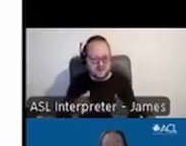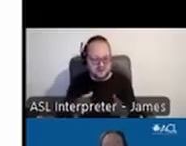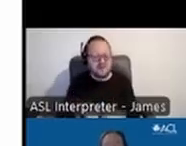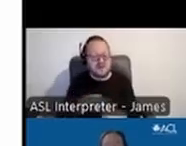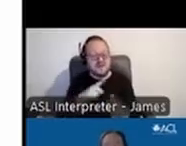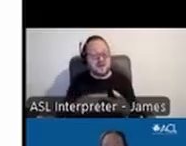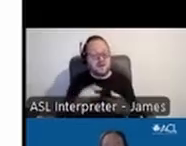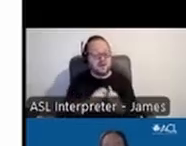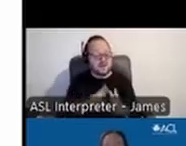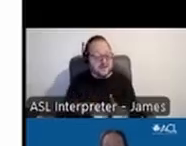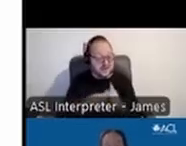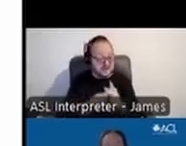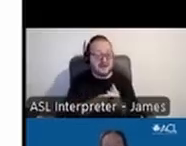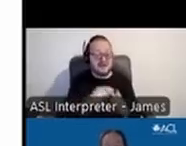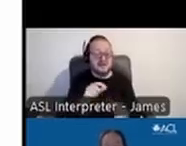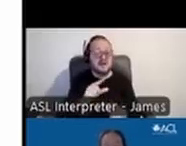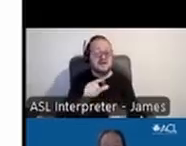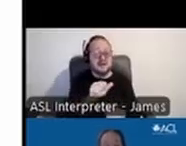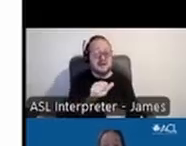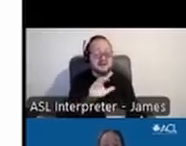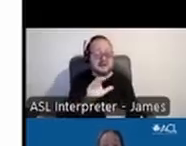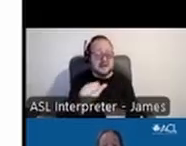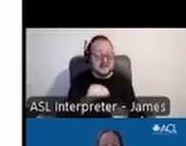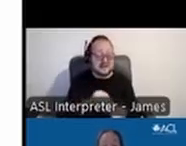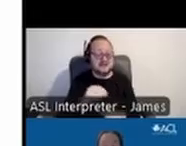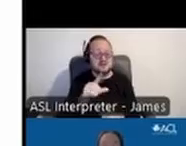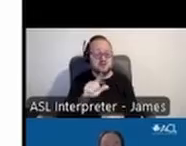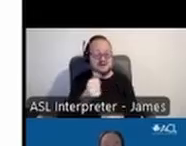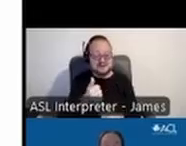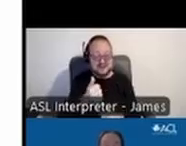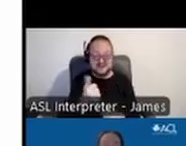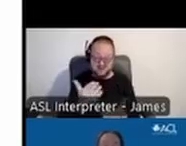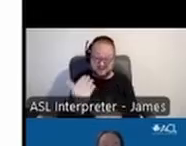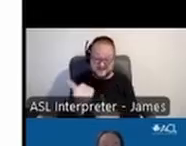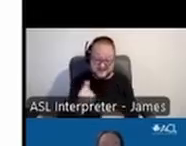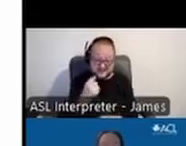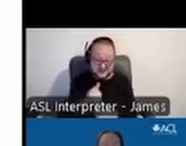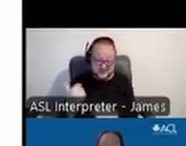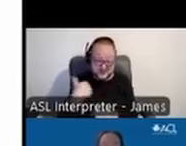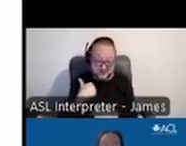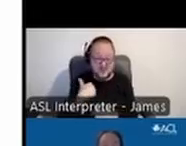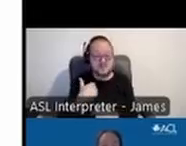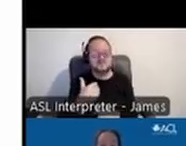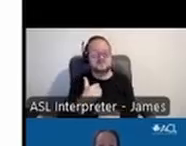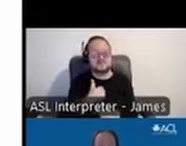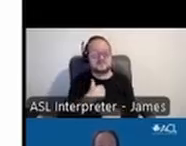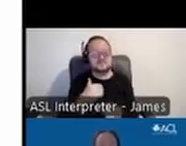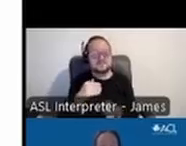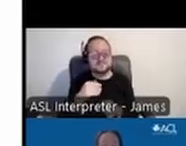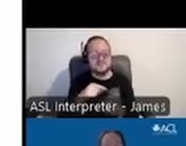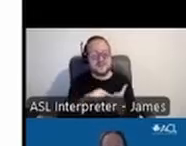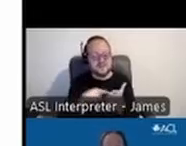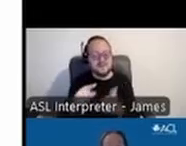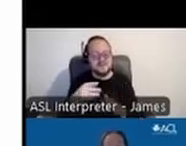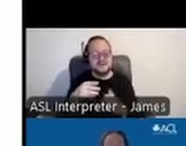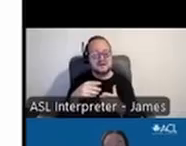Act in 2010, so 15 years ago, there were opportunities through value-based payment models, which really emphasized quality and